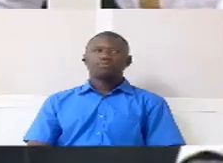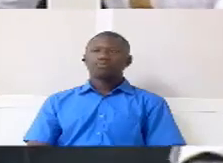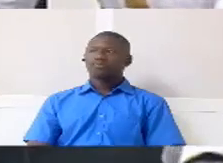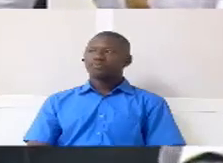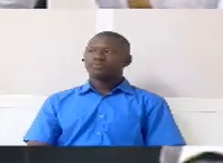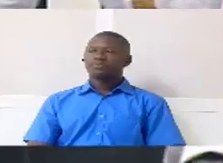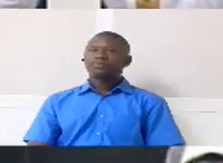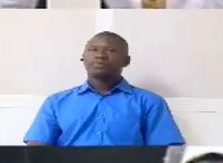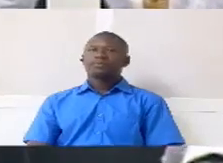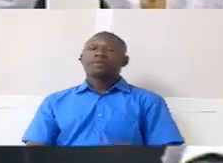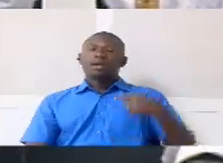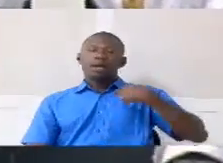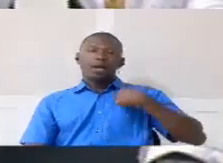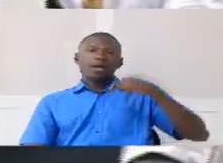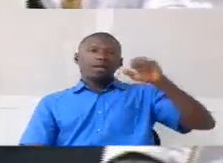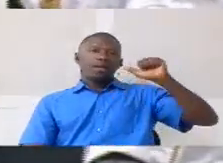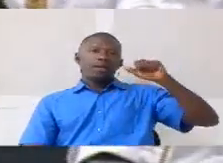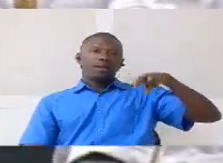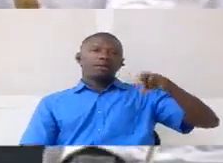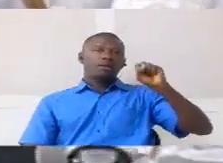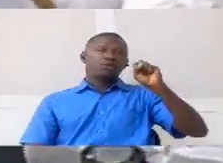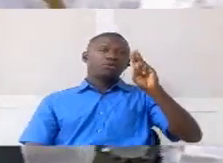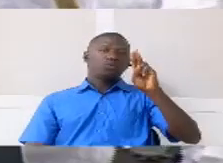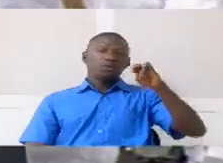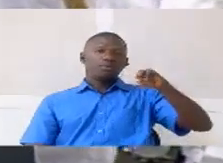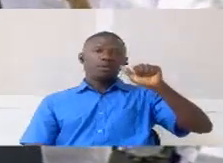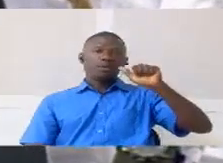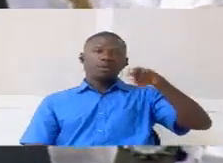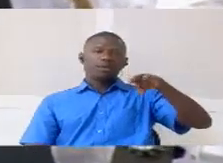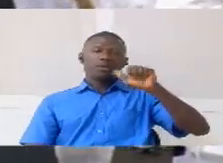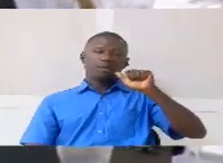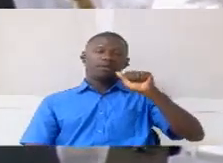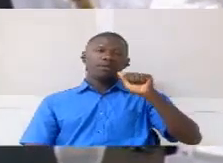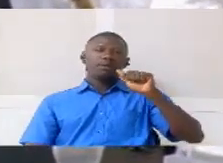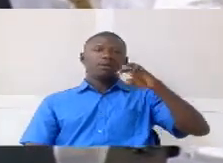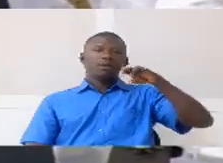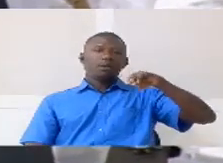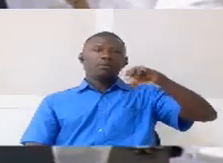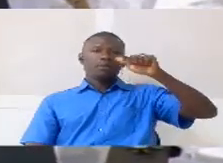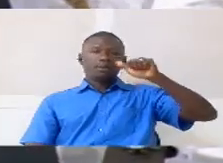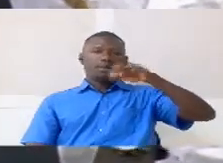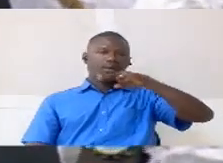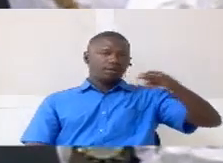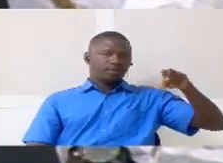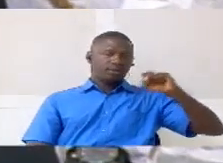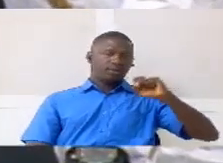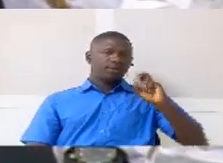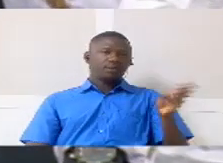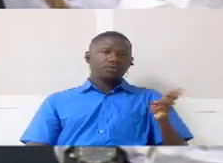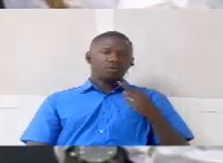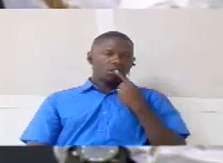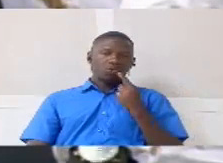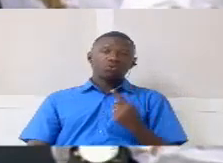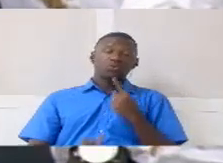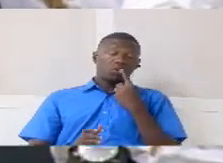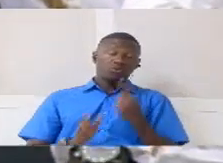I, Ansumana Manneh. I, Ansumana Manneh. Do swear that. Do swear that. I'll speak the truth. I will speak the truth. The whole truth. The whole truth. And